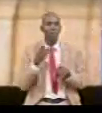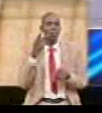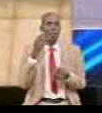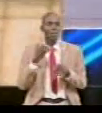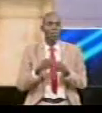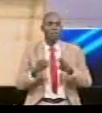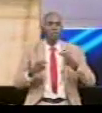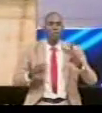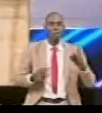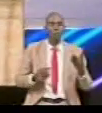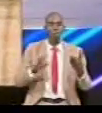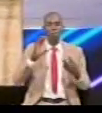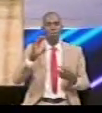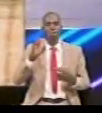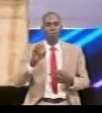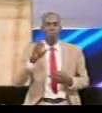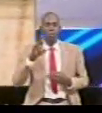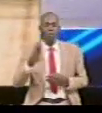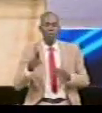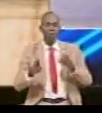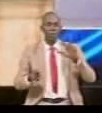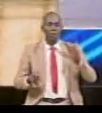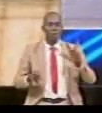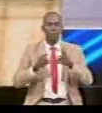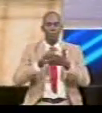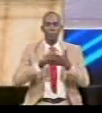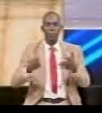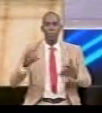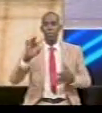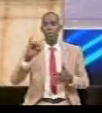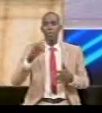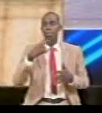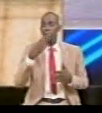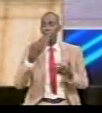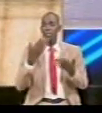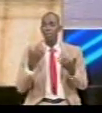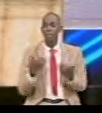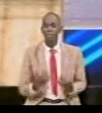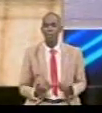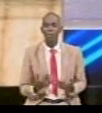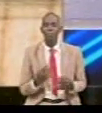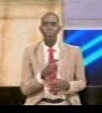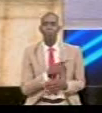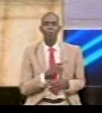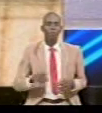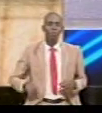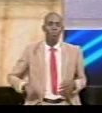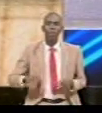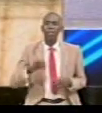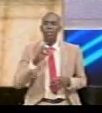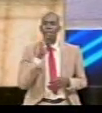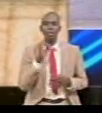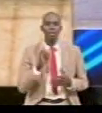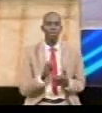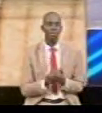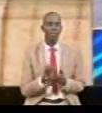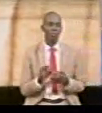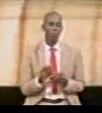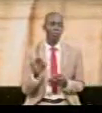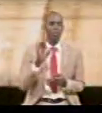chapter 3, verse 17, it says, now the Lord is that Spirit, and